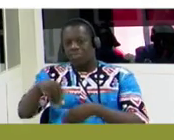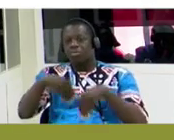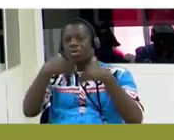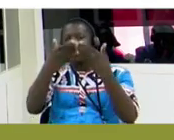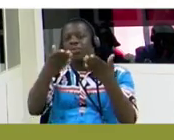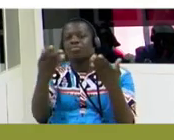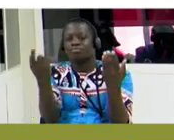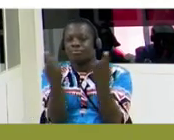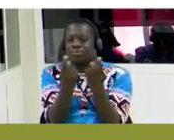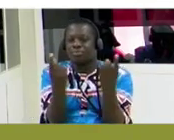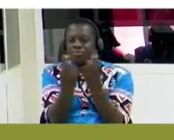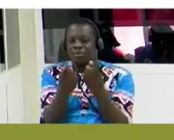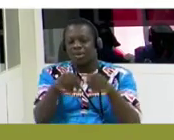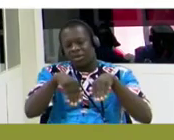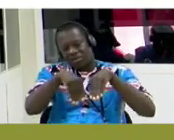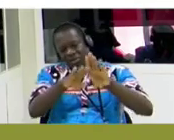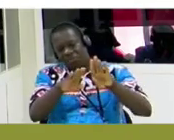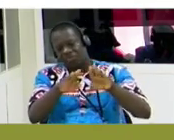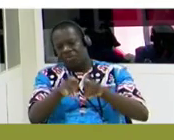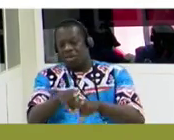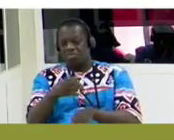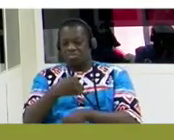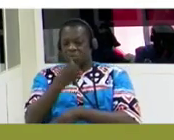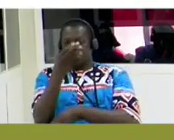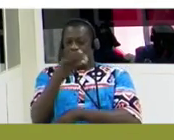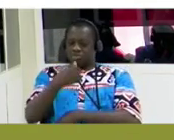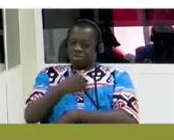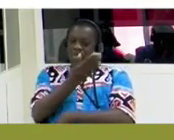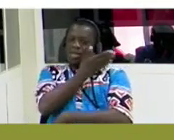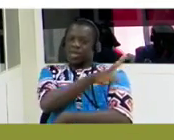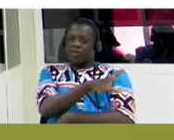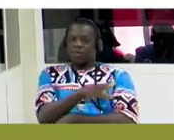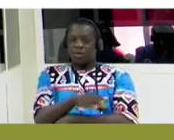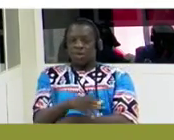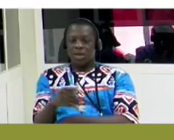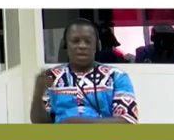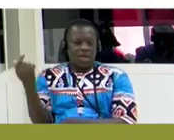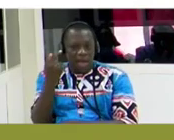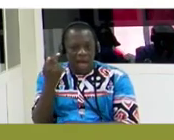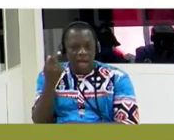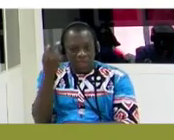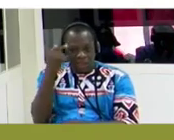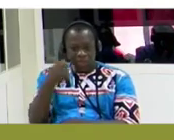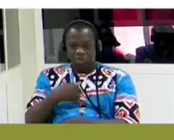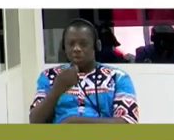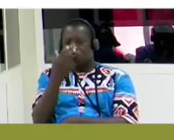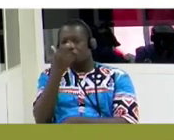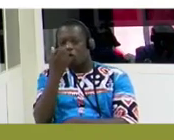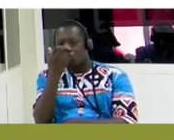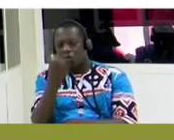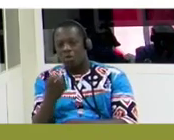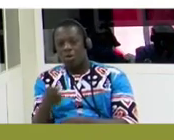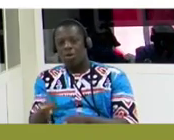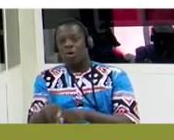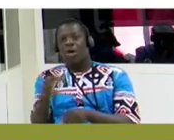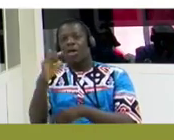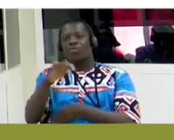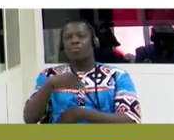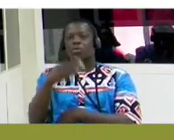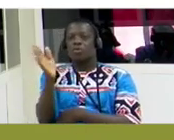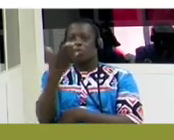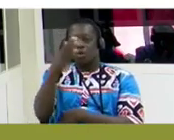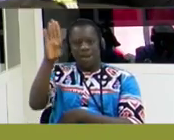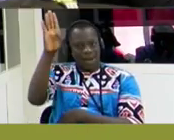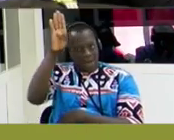their baggages and told them that I'm leaving. They were even thinking that I'm joking. Because if I went on leave and retire, they will motivate me to